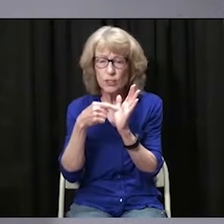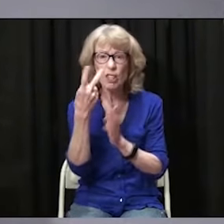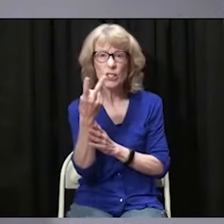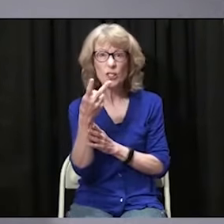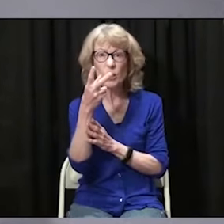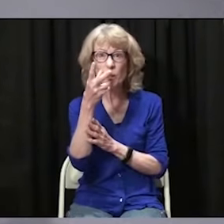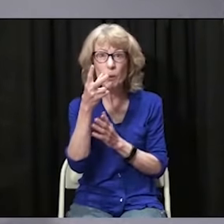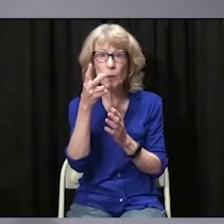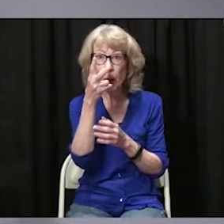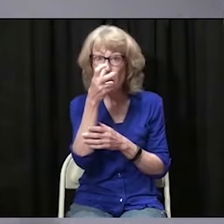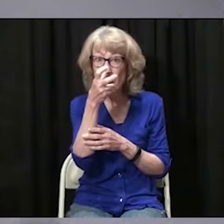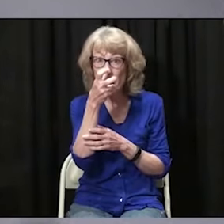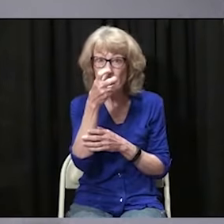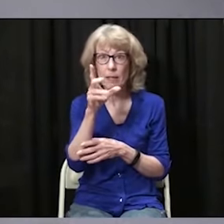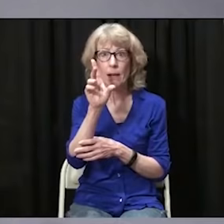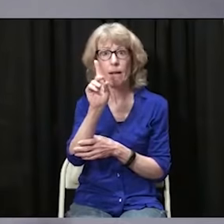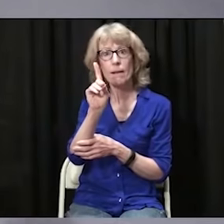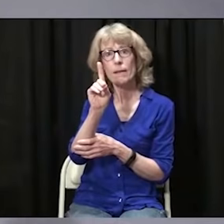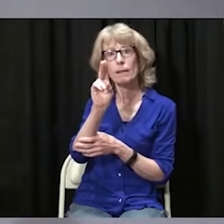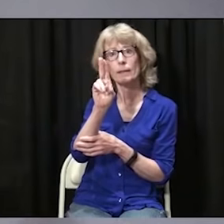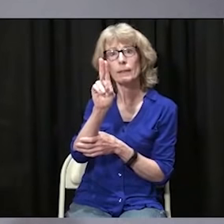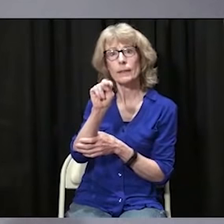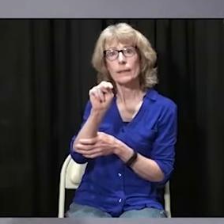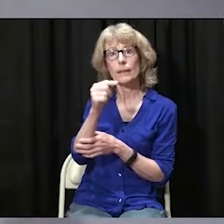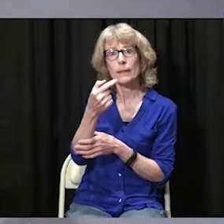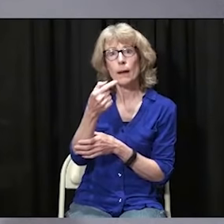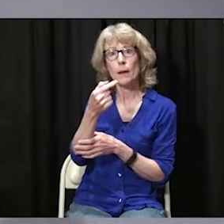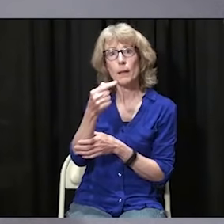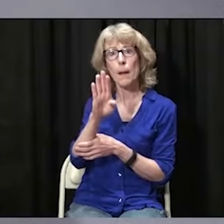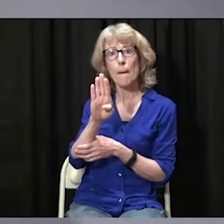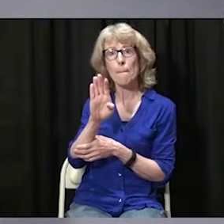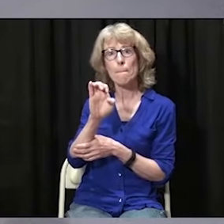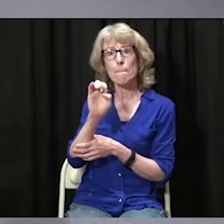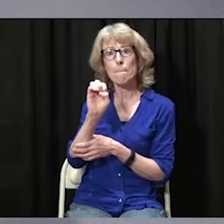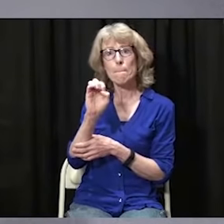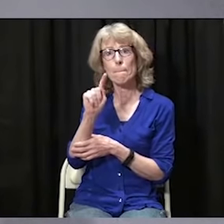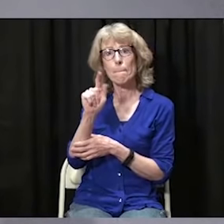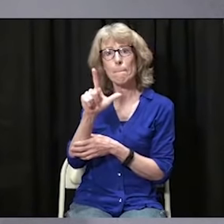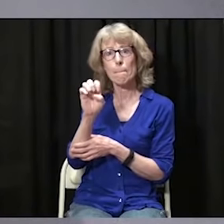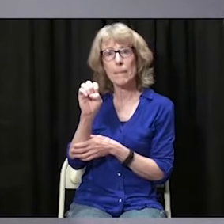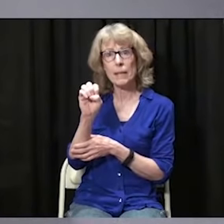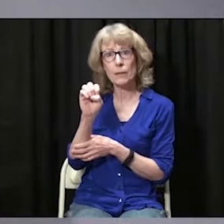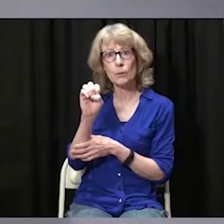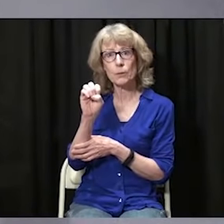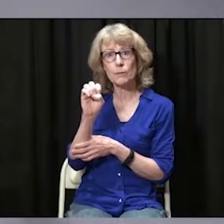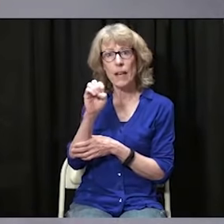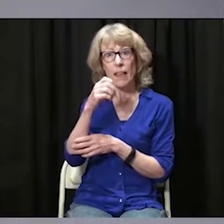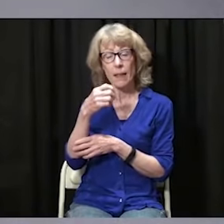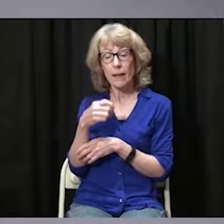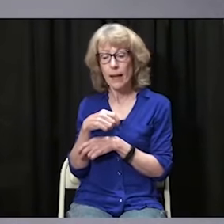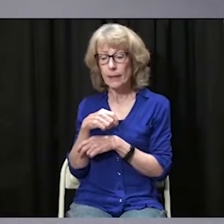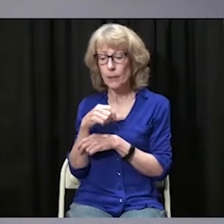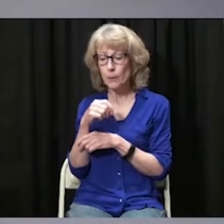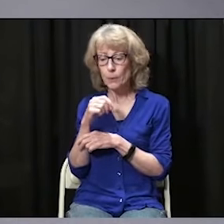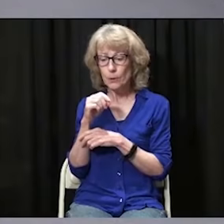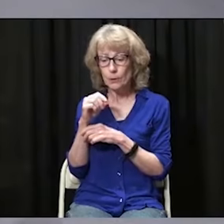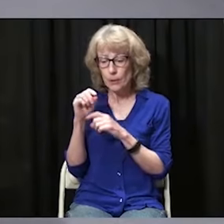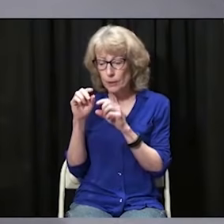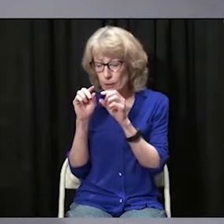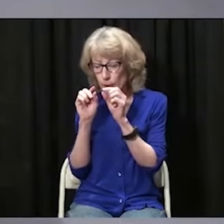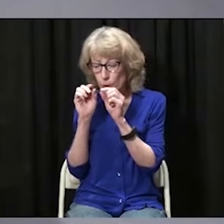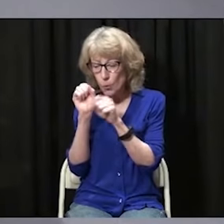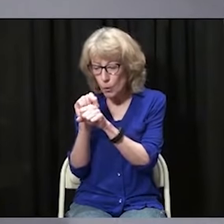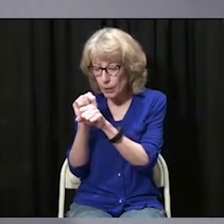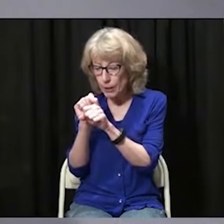we watched these two dung beetles rolling their little ball up a hill, and we sat there for 10 minutes. It's like we were